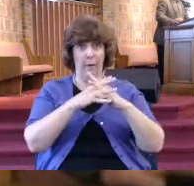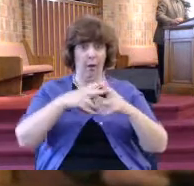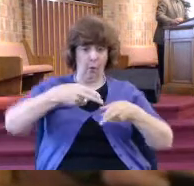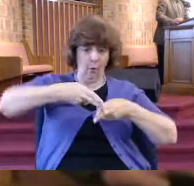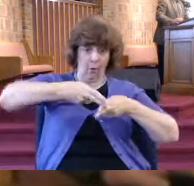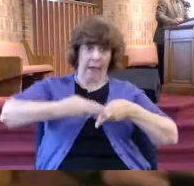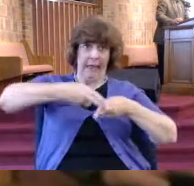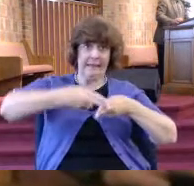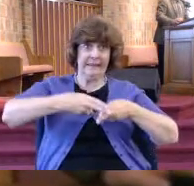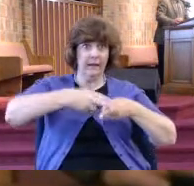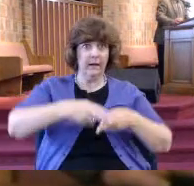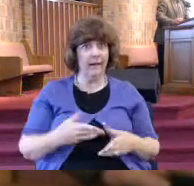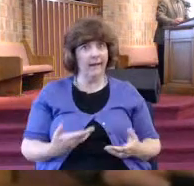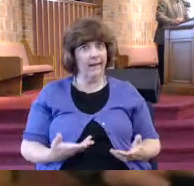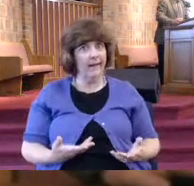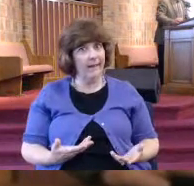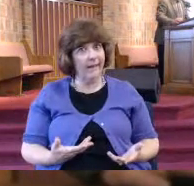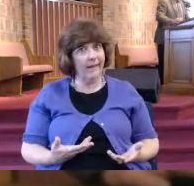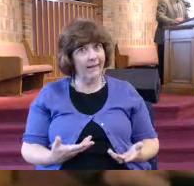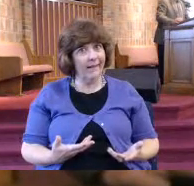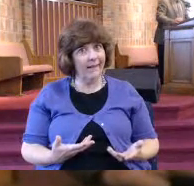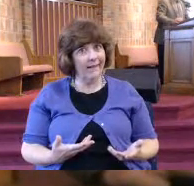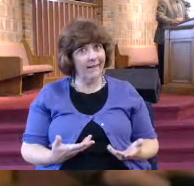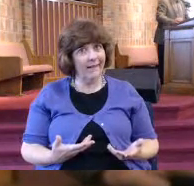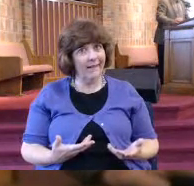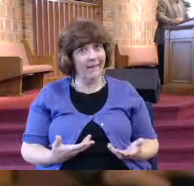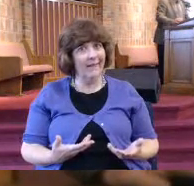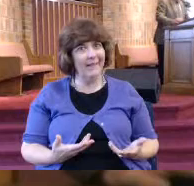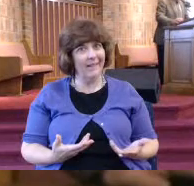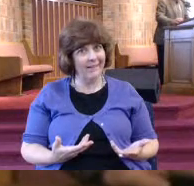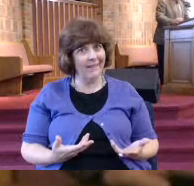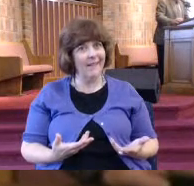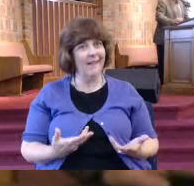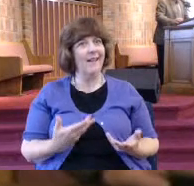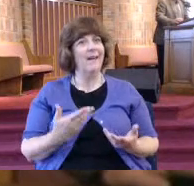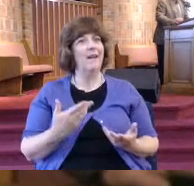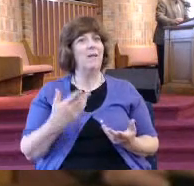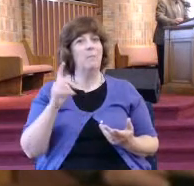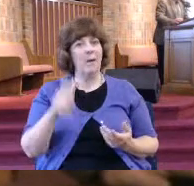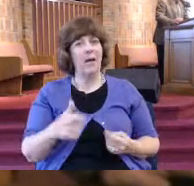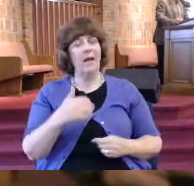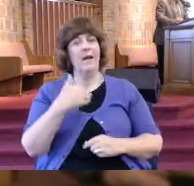What kind of world would we live in without authority?